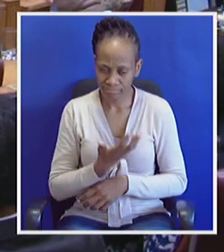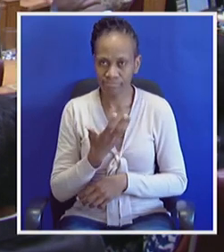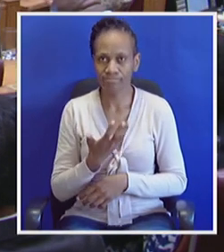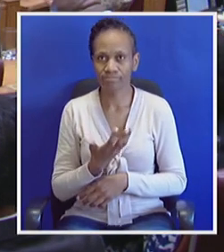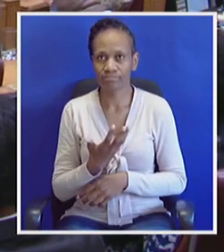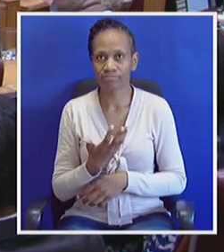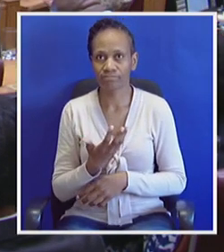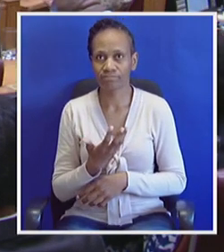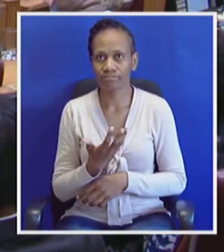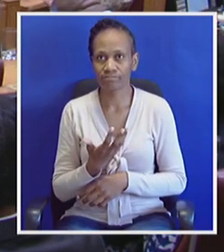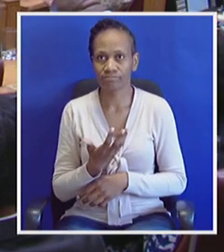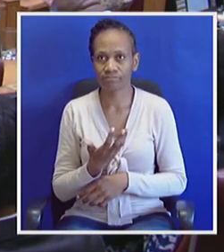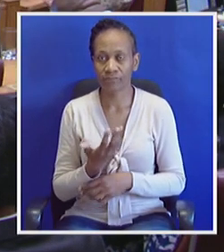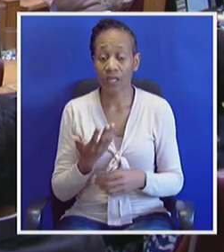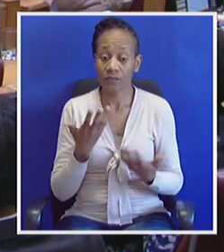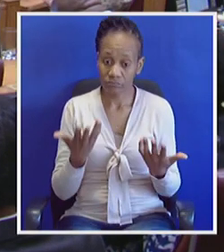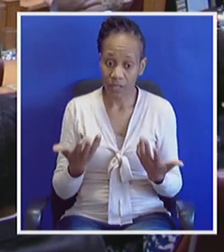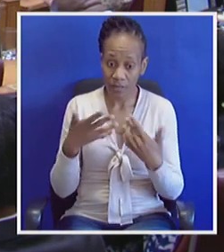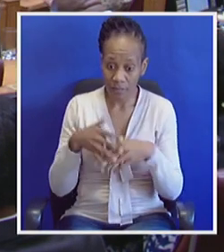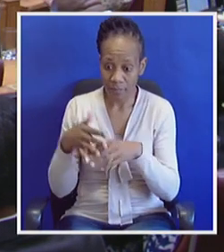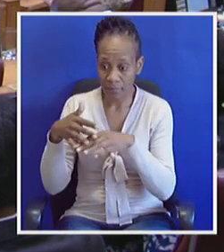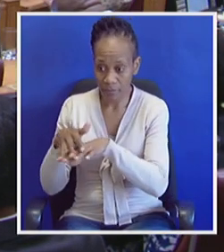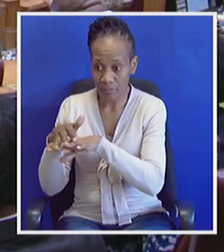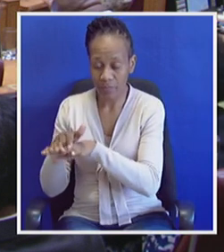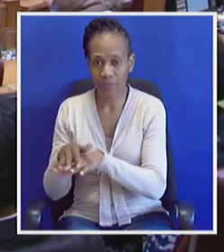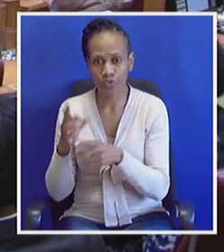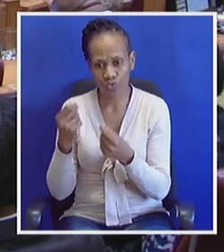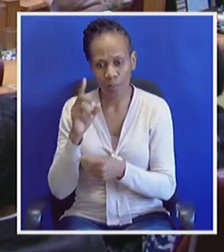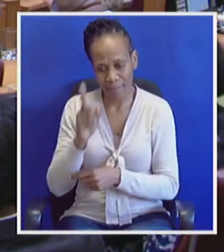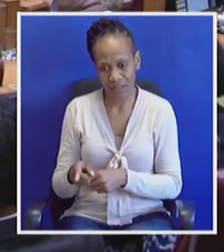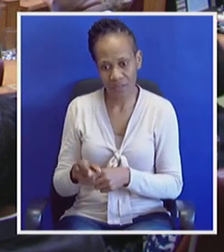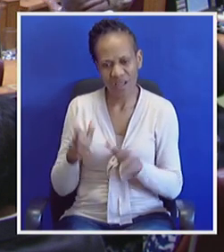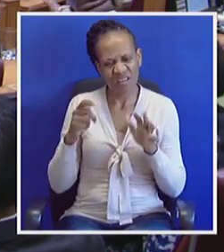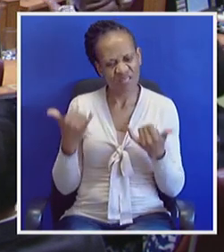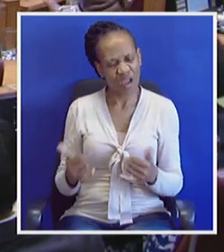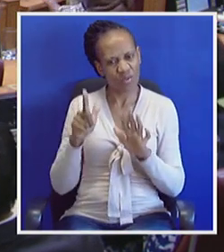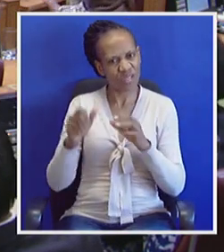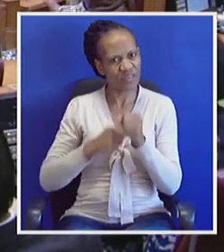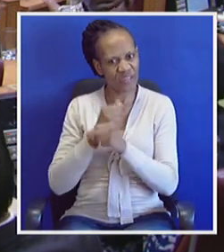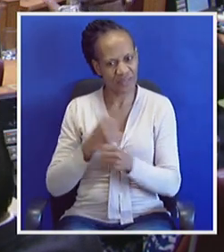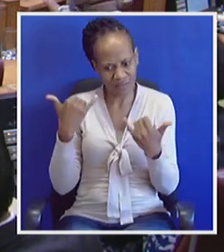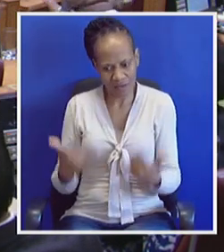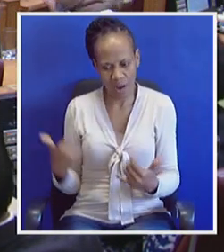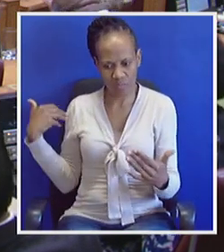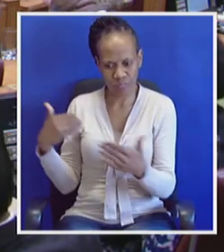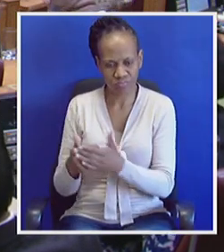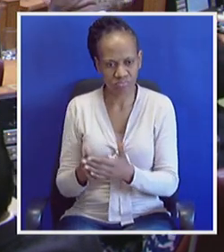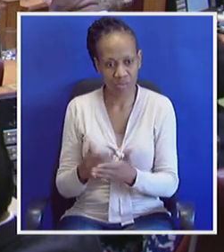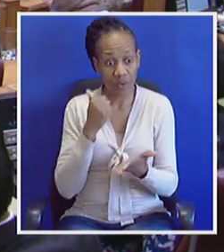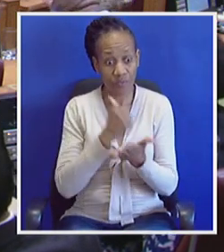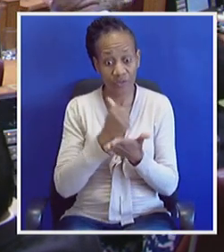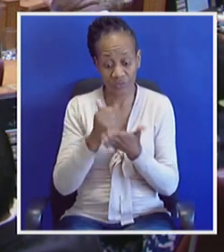these implementations has to be phased in. That's 7 years later, and the register, which is one of the main